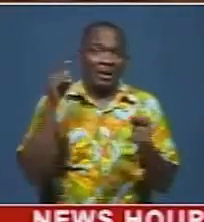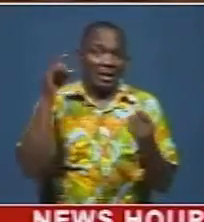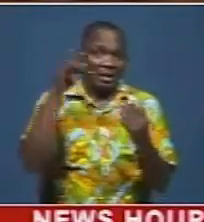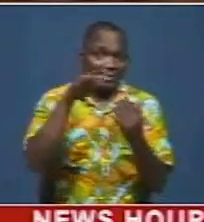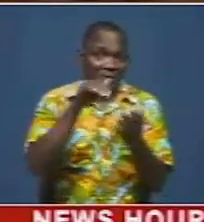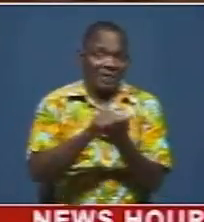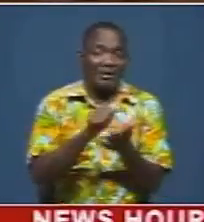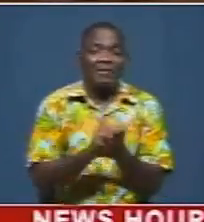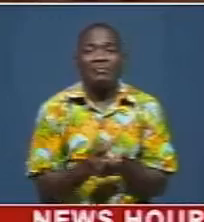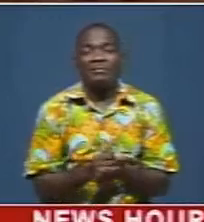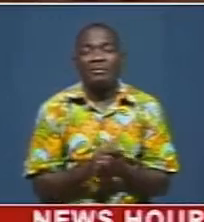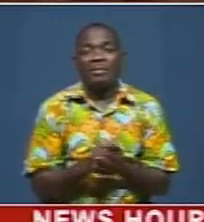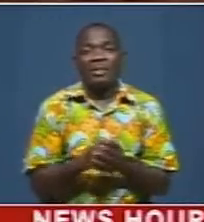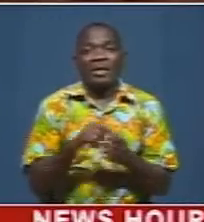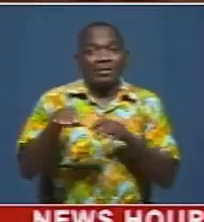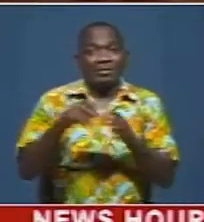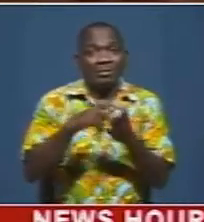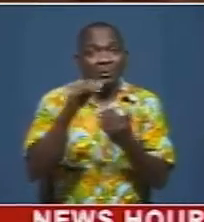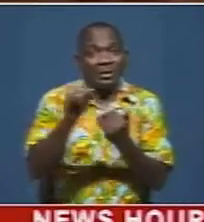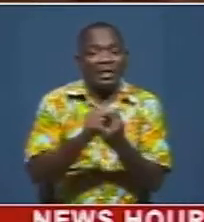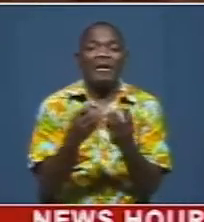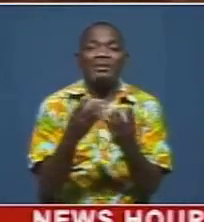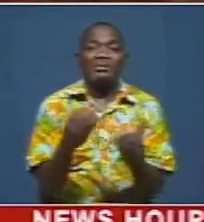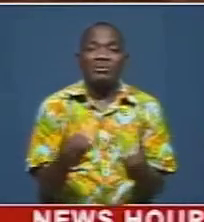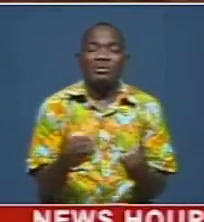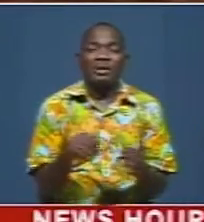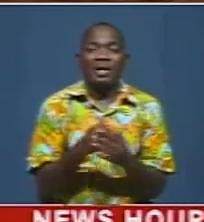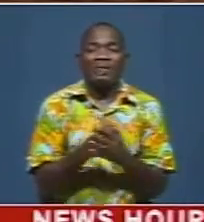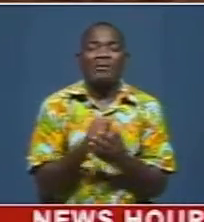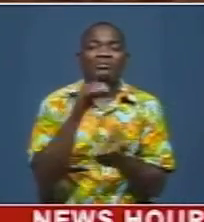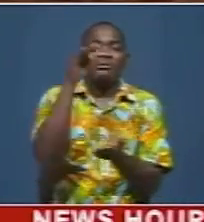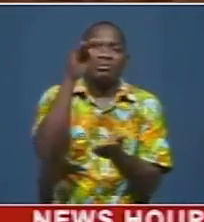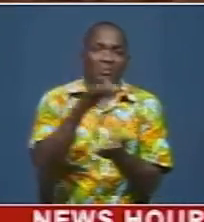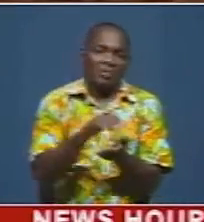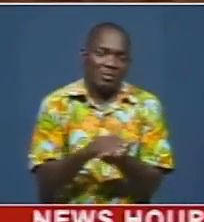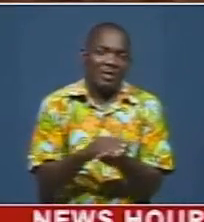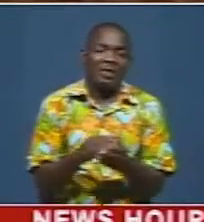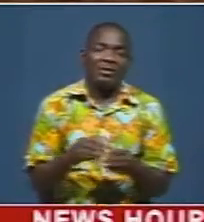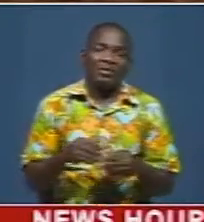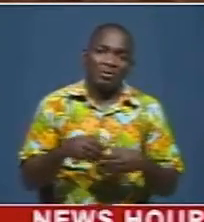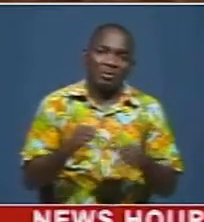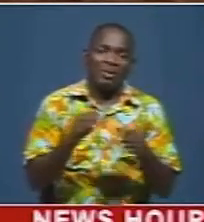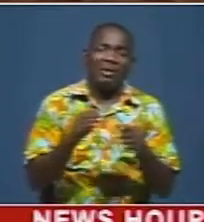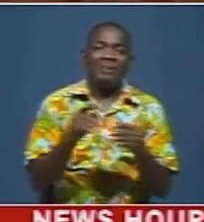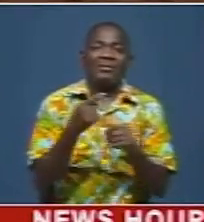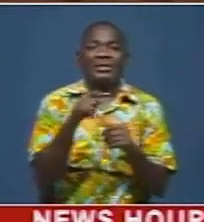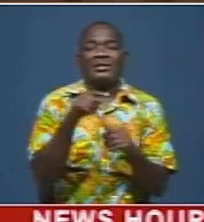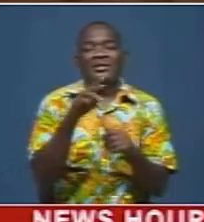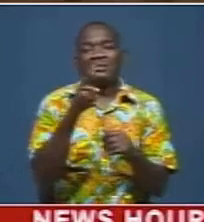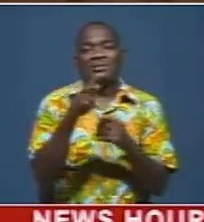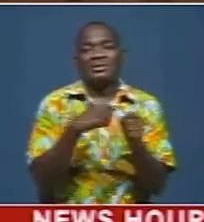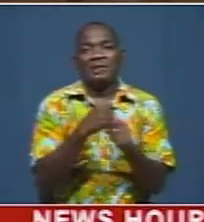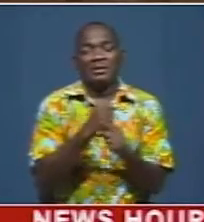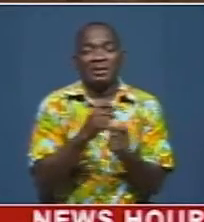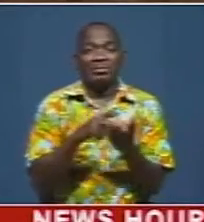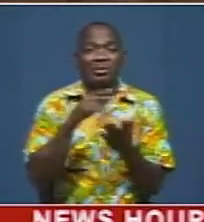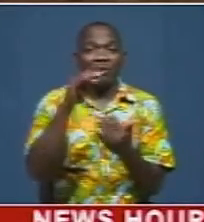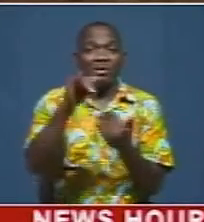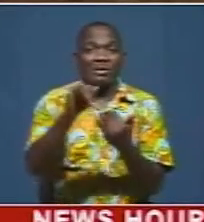expected that the activities will result in emission reductions and removals over the first 7 years of the